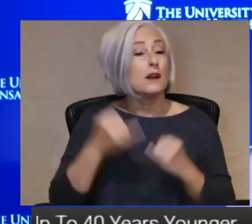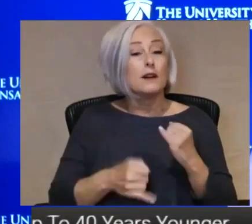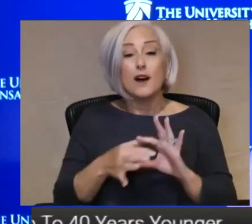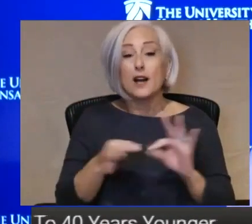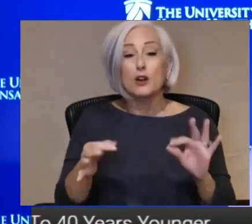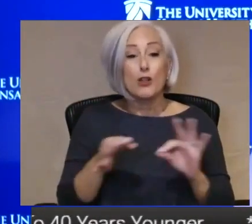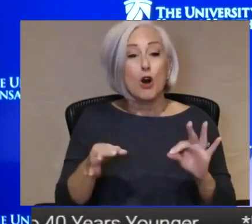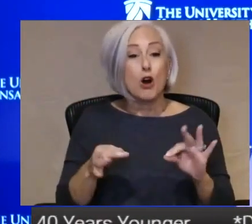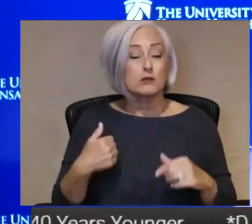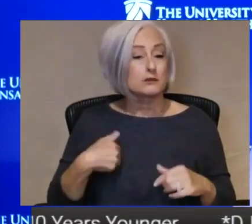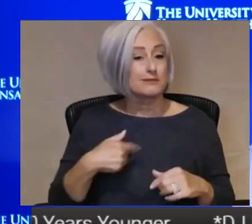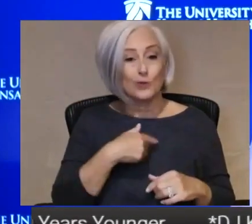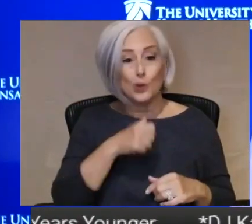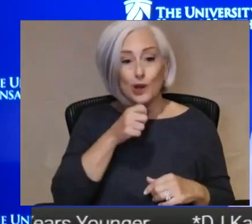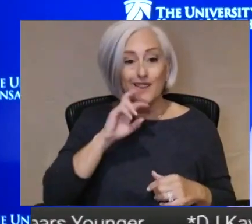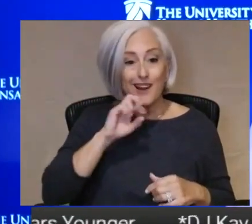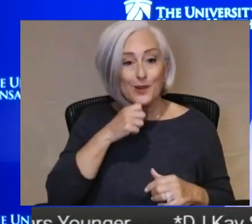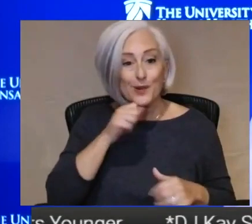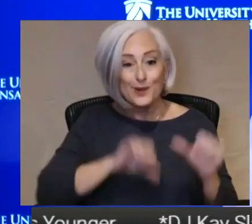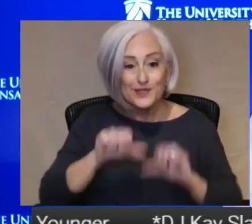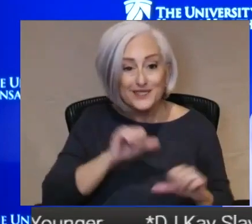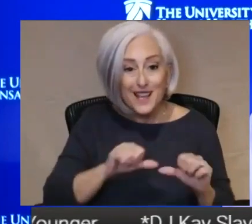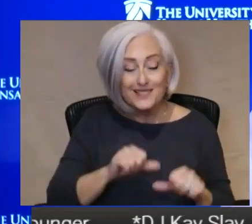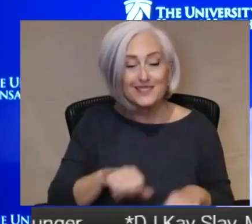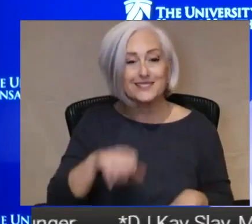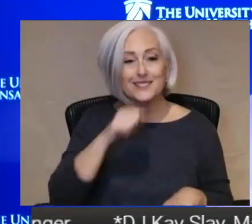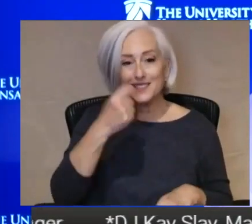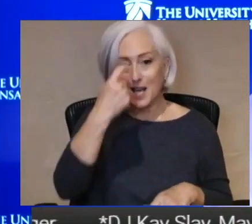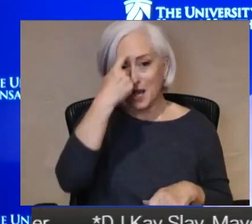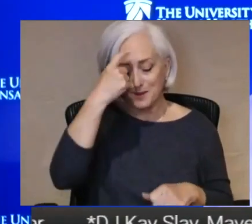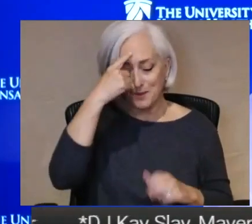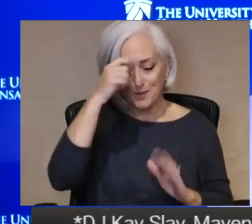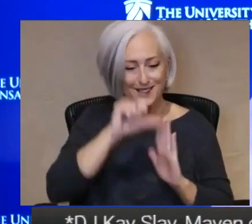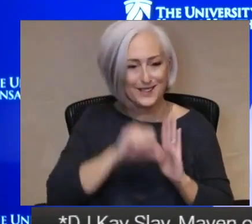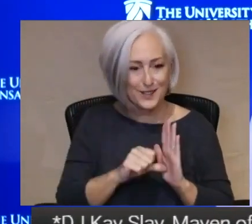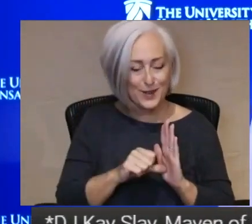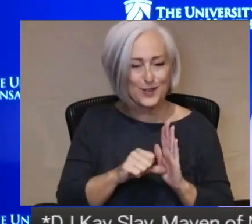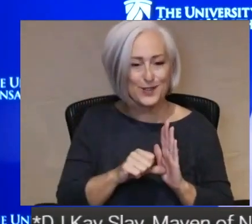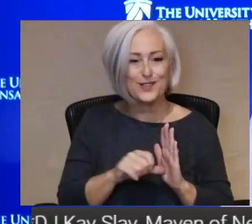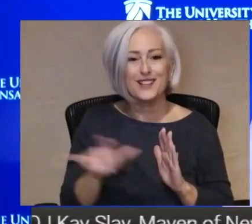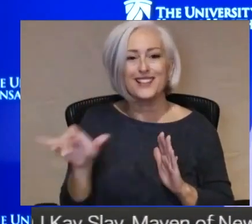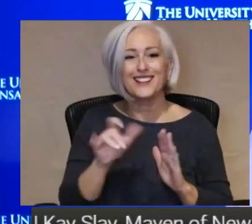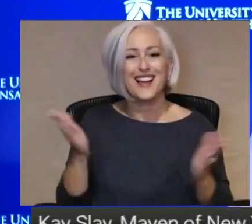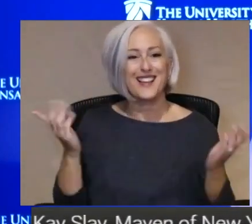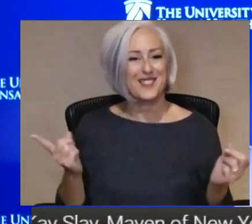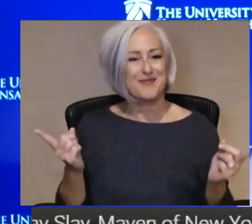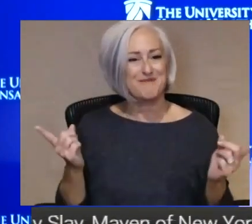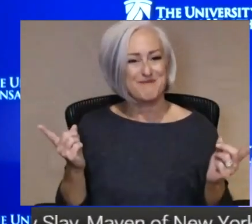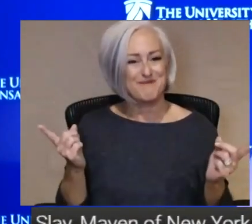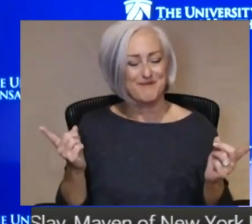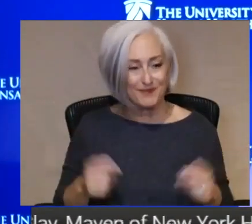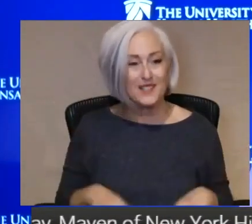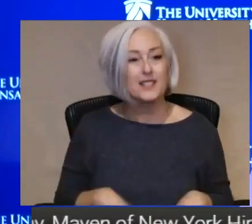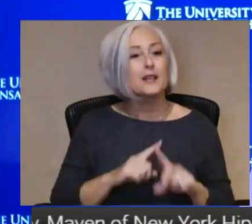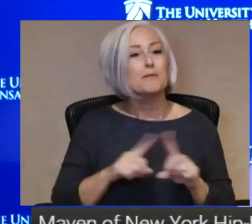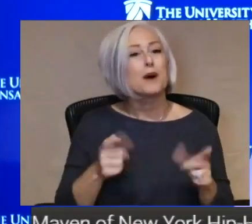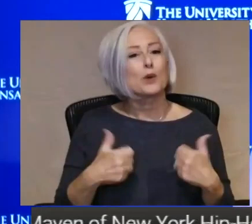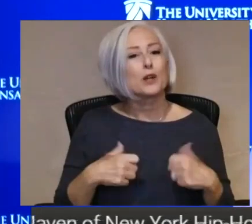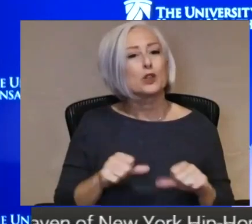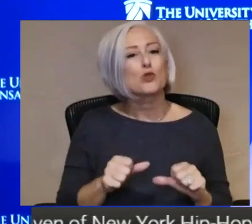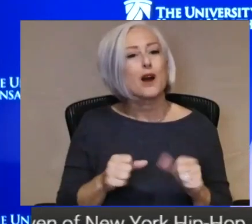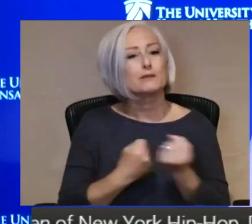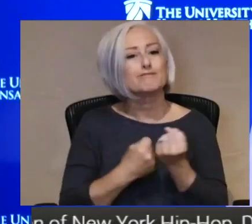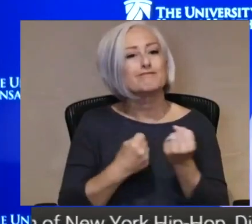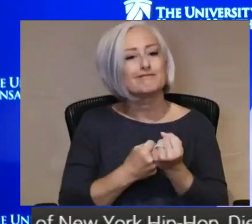it's not brain surgery, obviously, like our very esteemed colleagues here. We try to continue to endorse those simple messages. Those simple